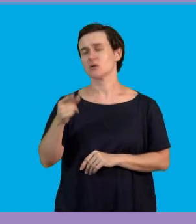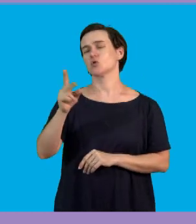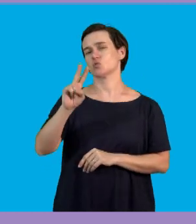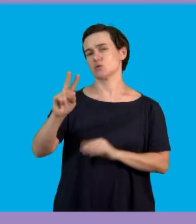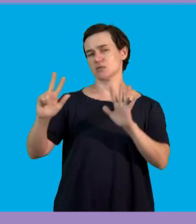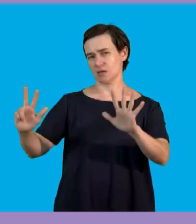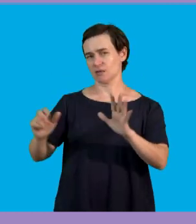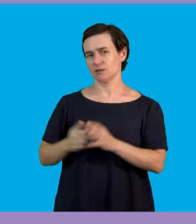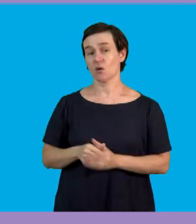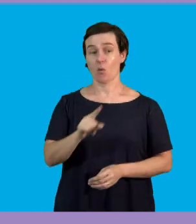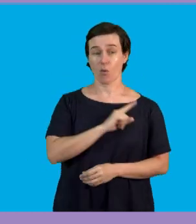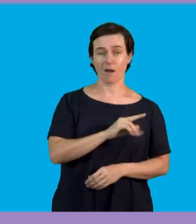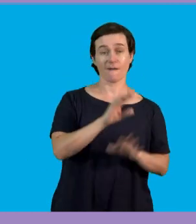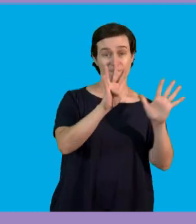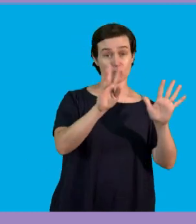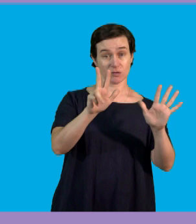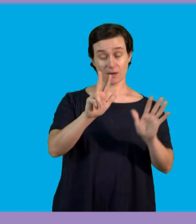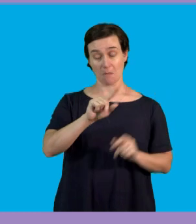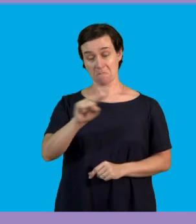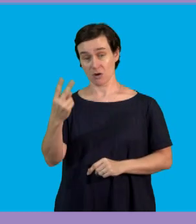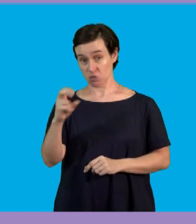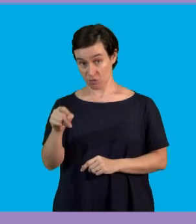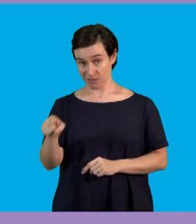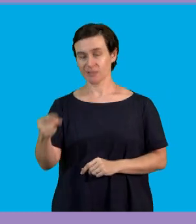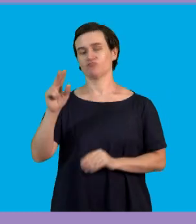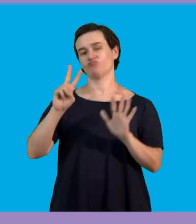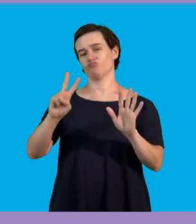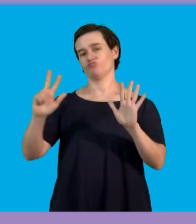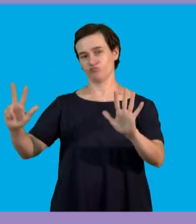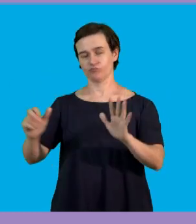because 48 minus 20 gives us a 28.